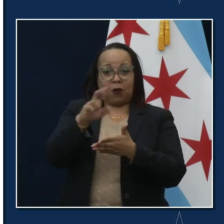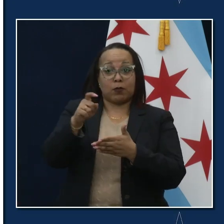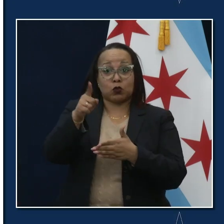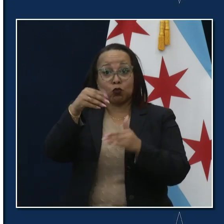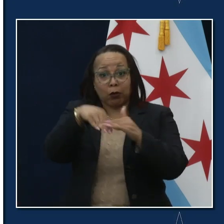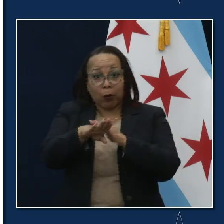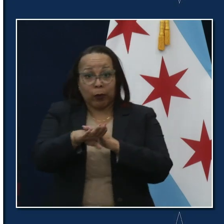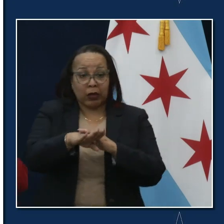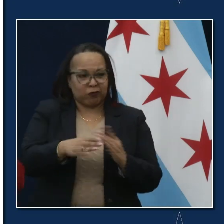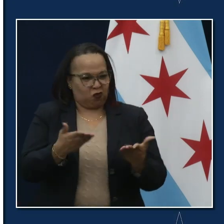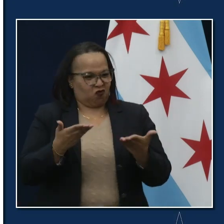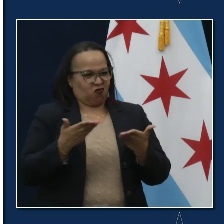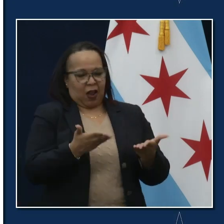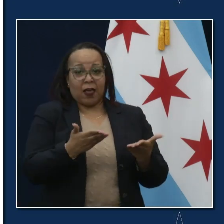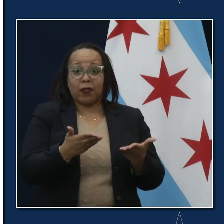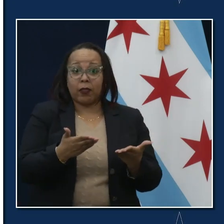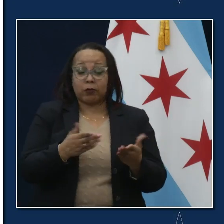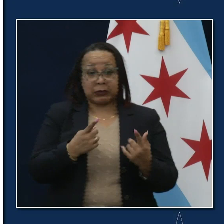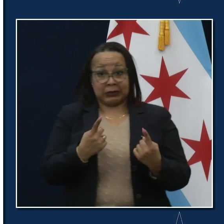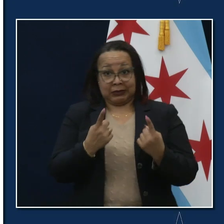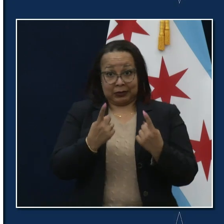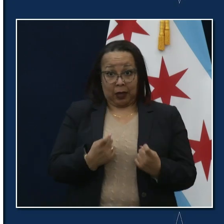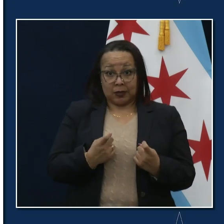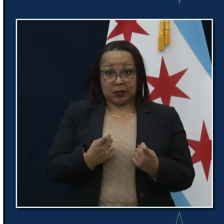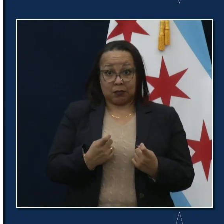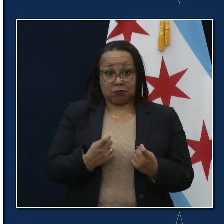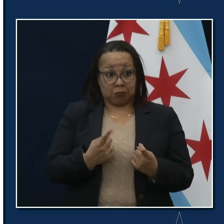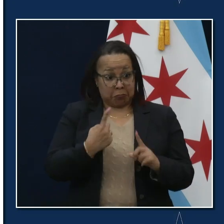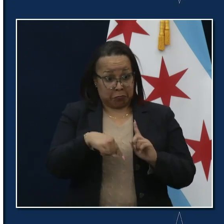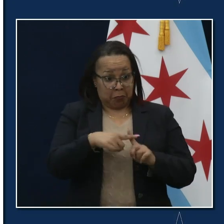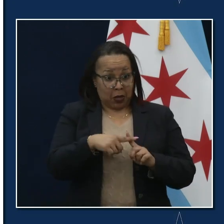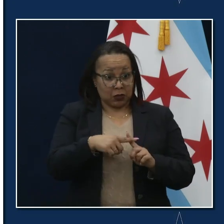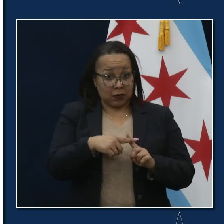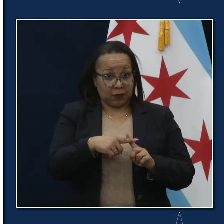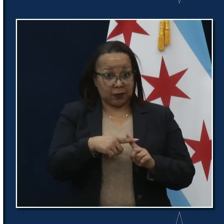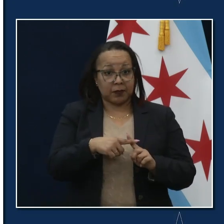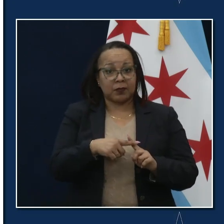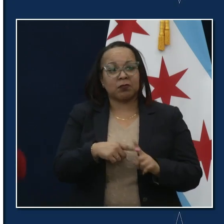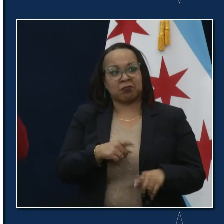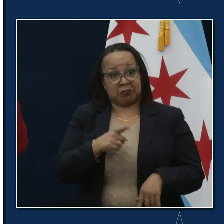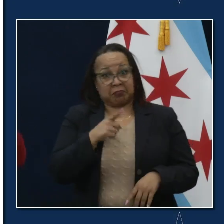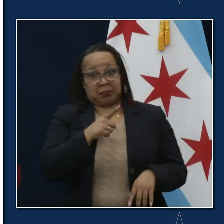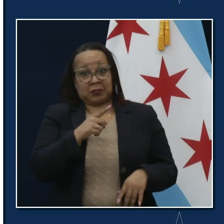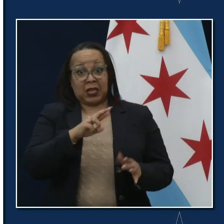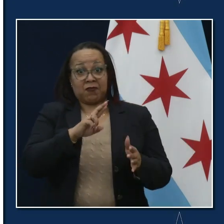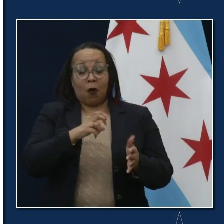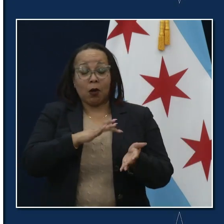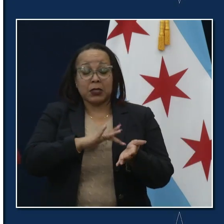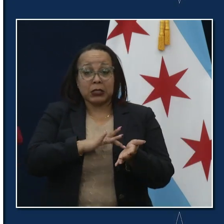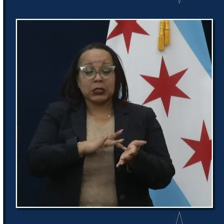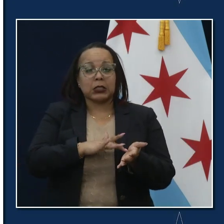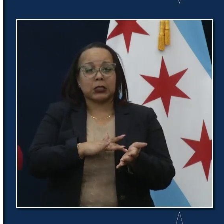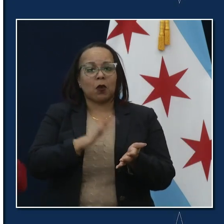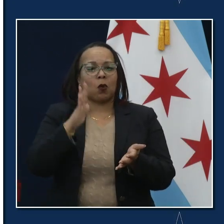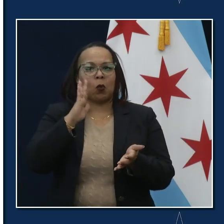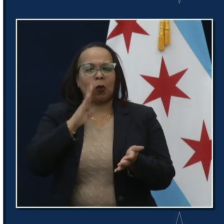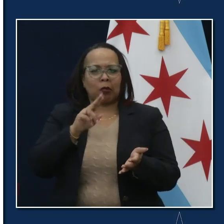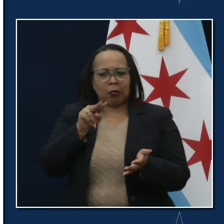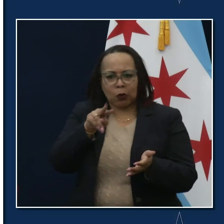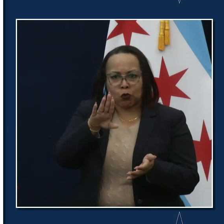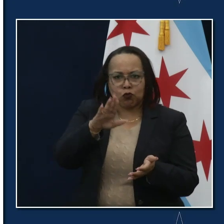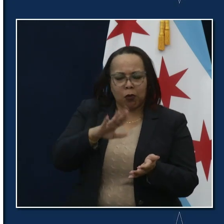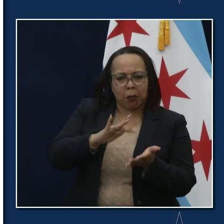go in and on the spot get a test. If it's positive, the pharmacist or your provider can take a look